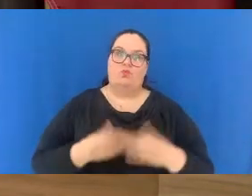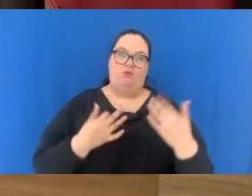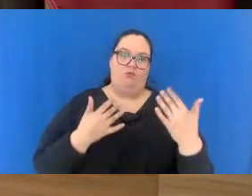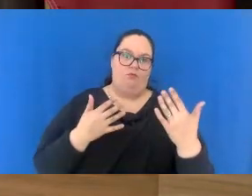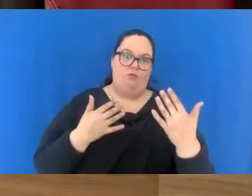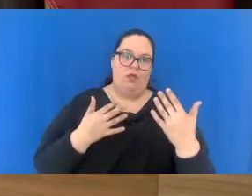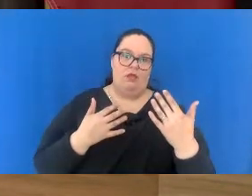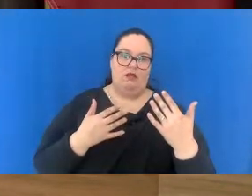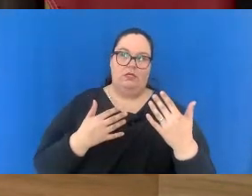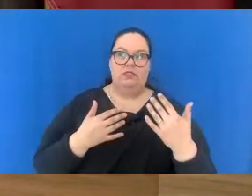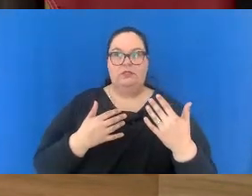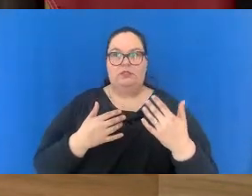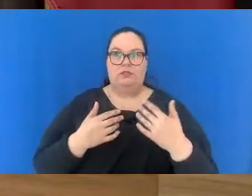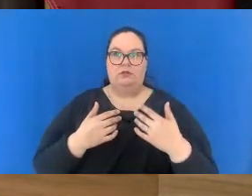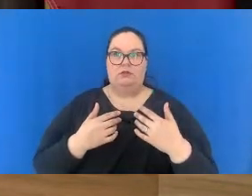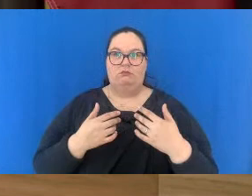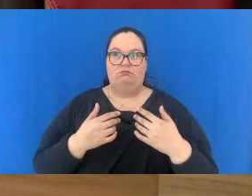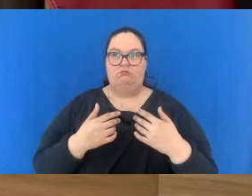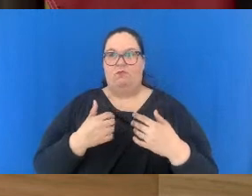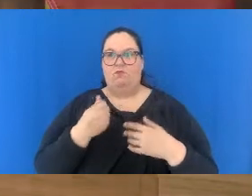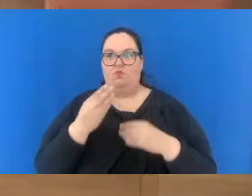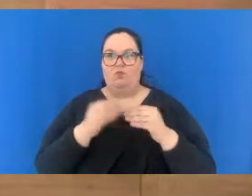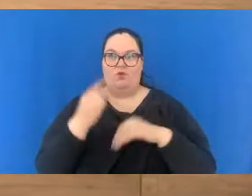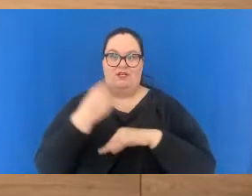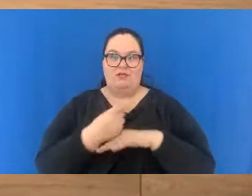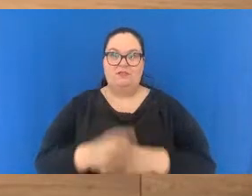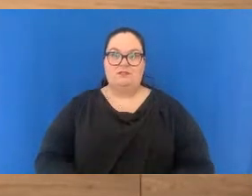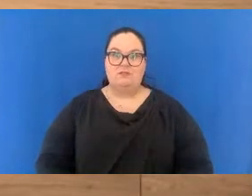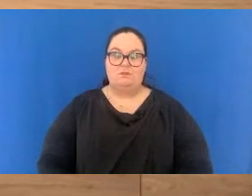back for several more days.